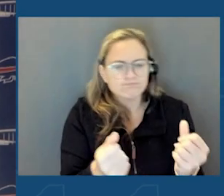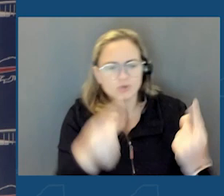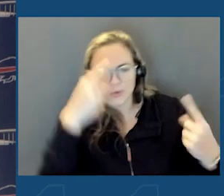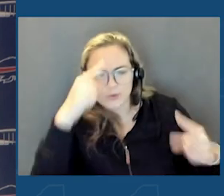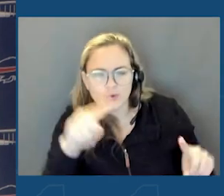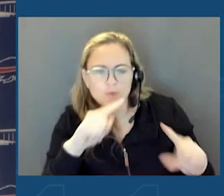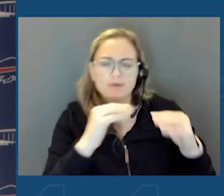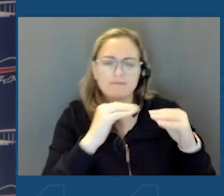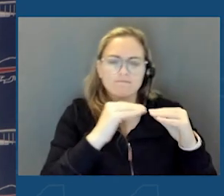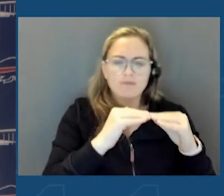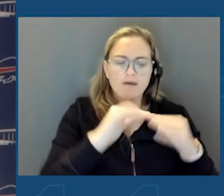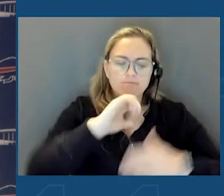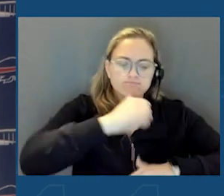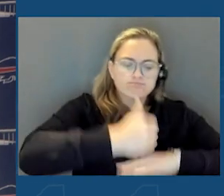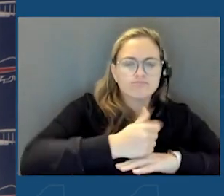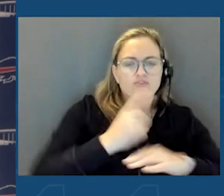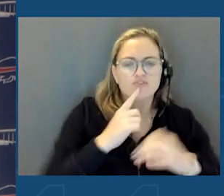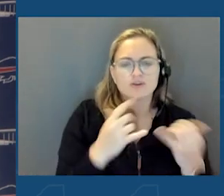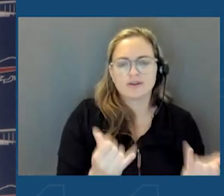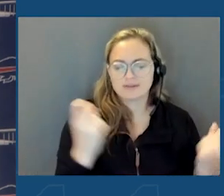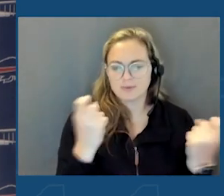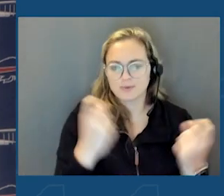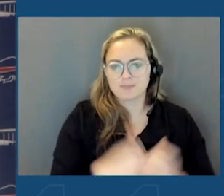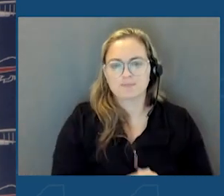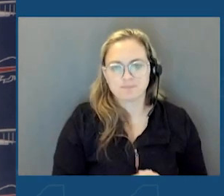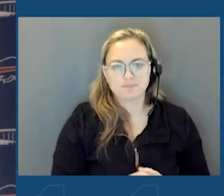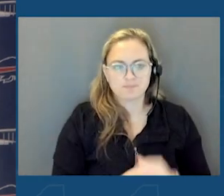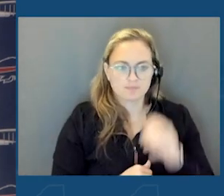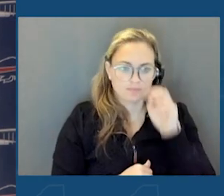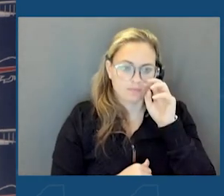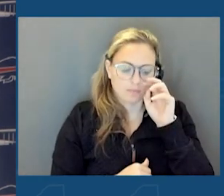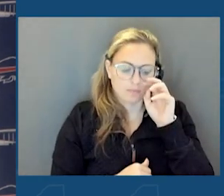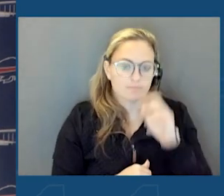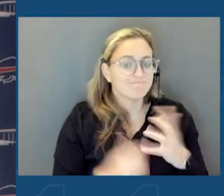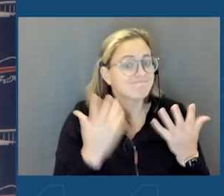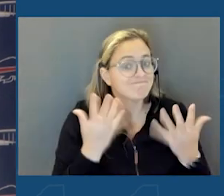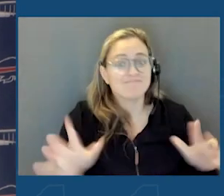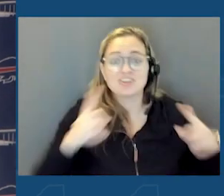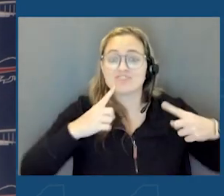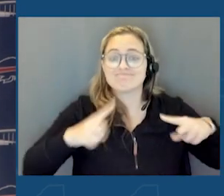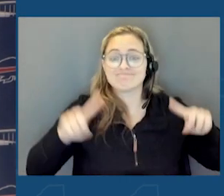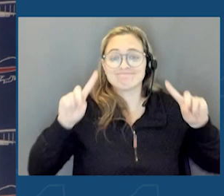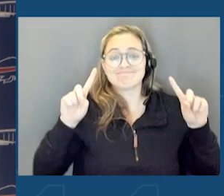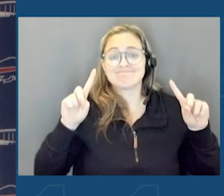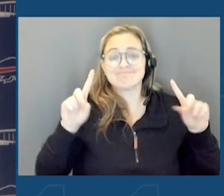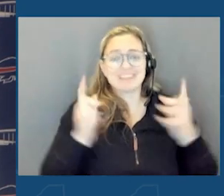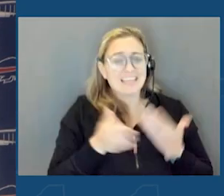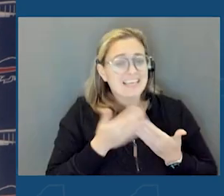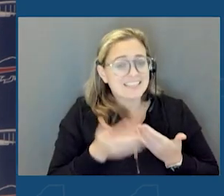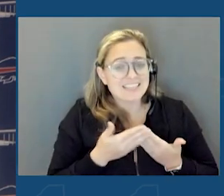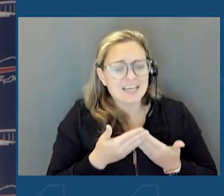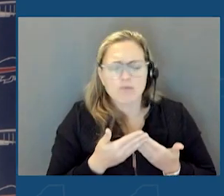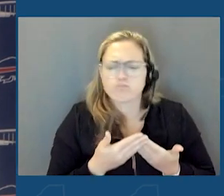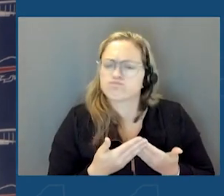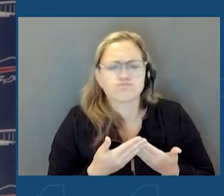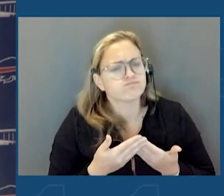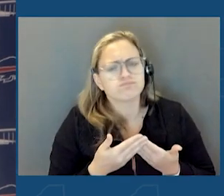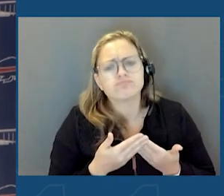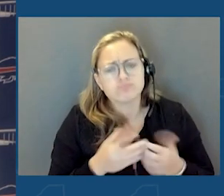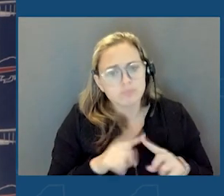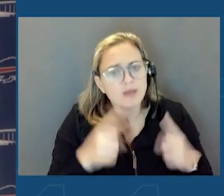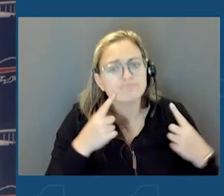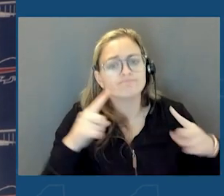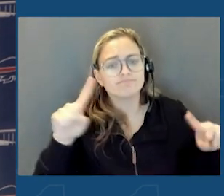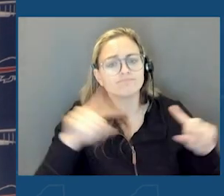laid the groundwork for today's celebration. And we did it. It wasn't easy, but we did it. And I